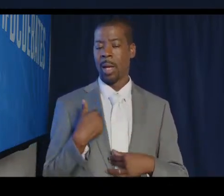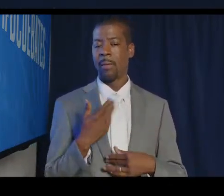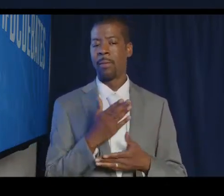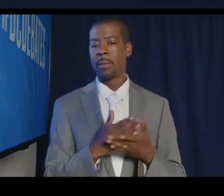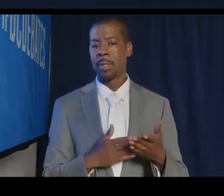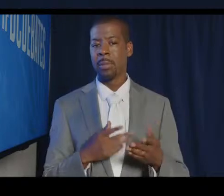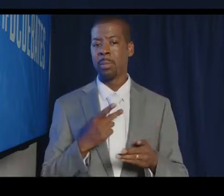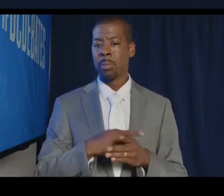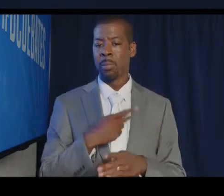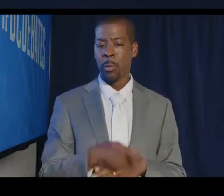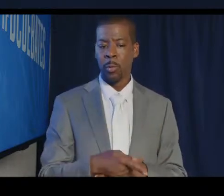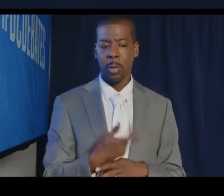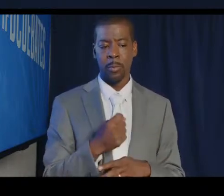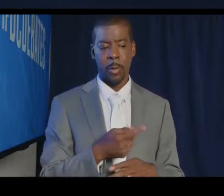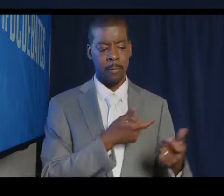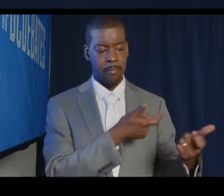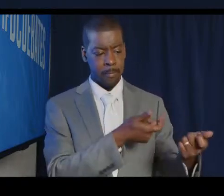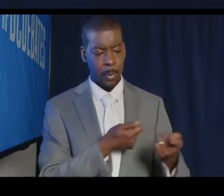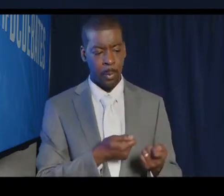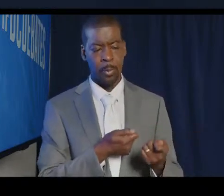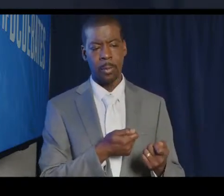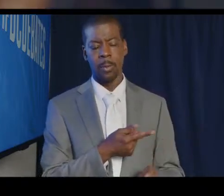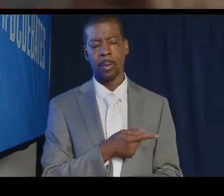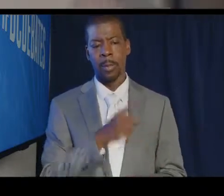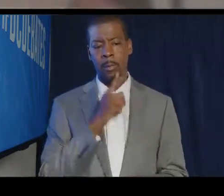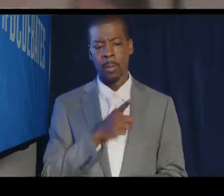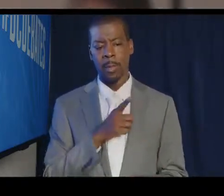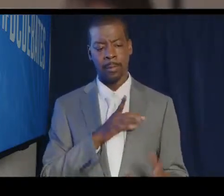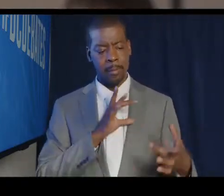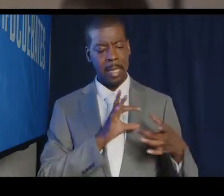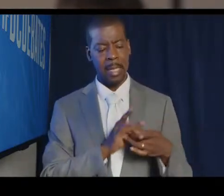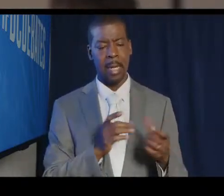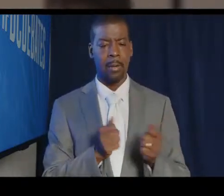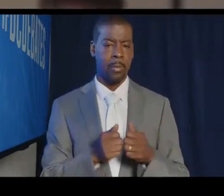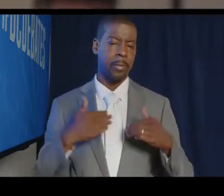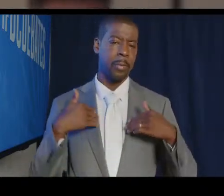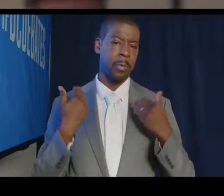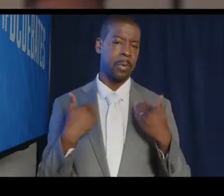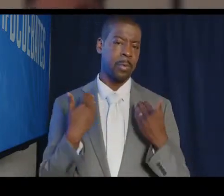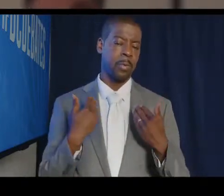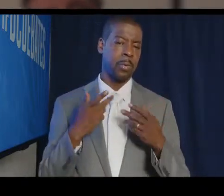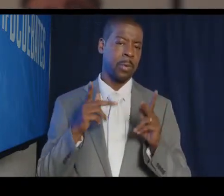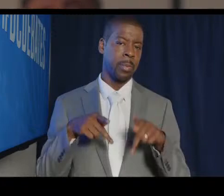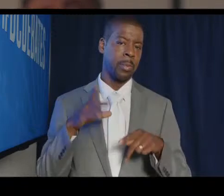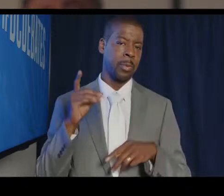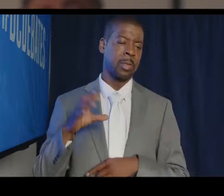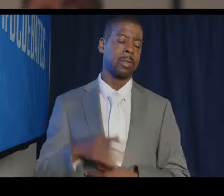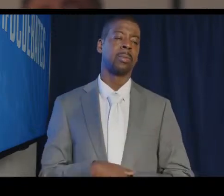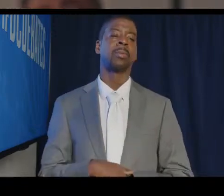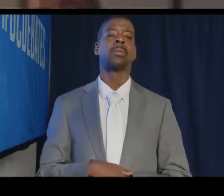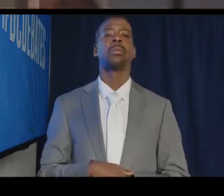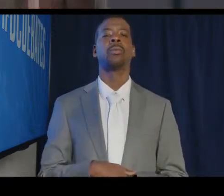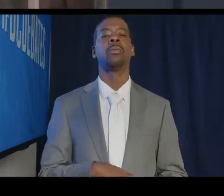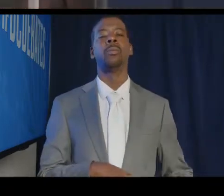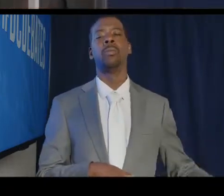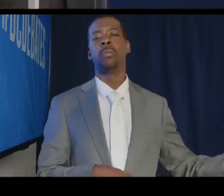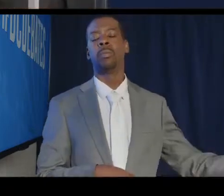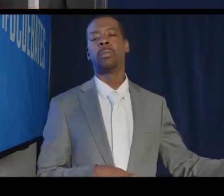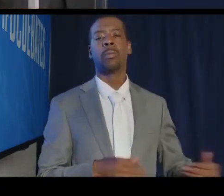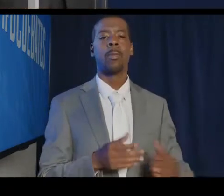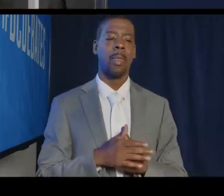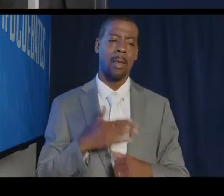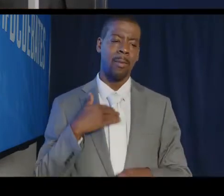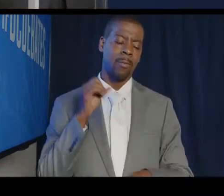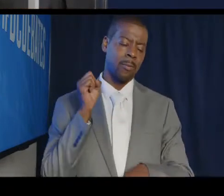a multi-phase approach. Thank you. Mr. Moch, what have you observed from the outside? I think that I've worked in the last